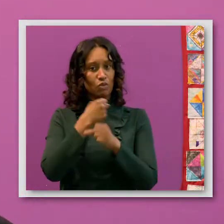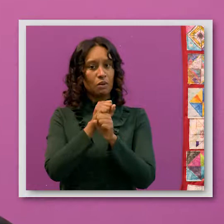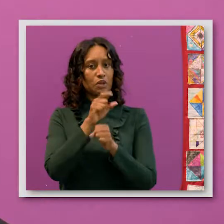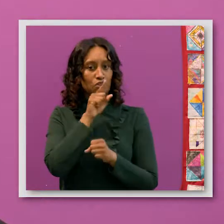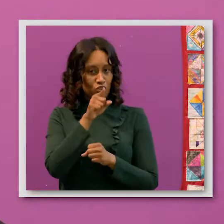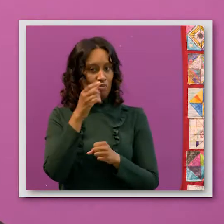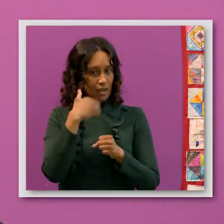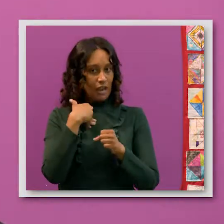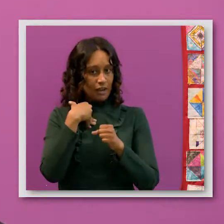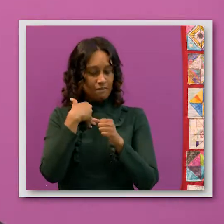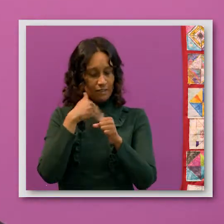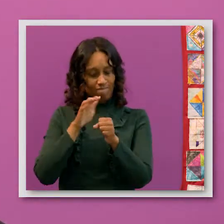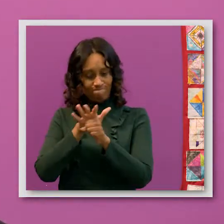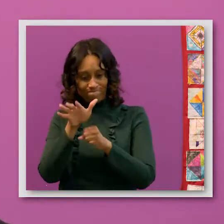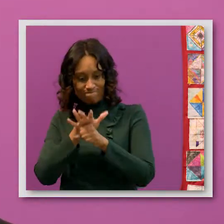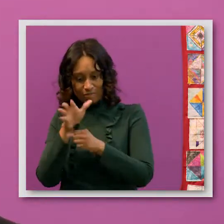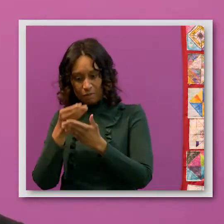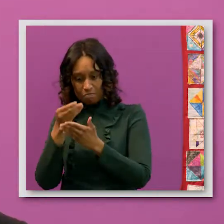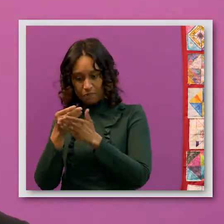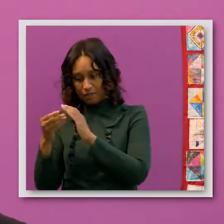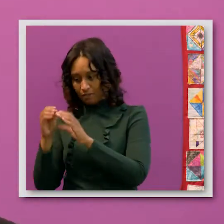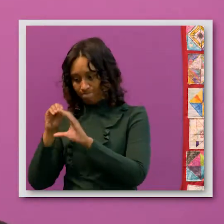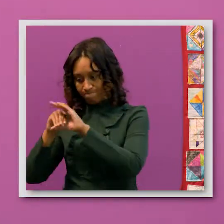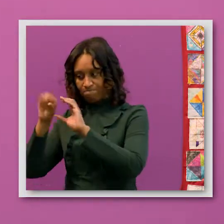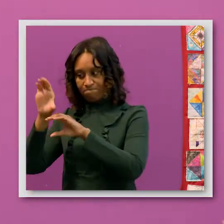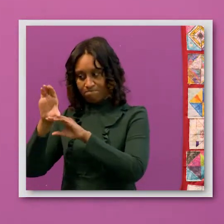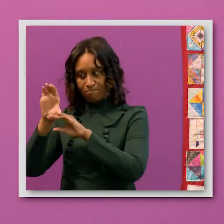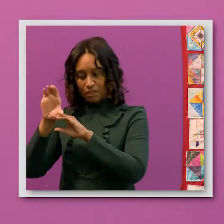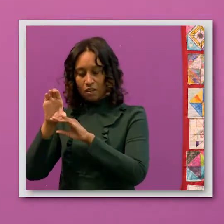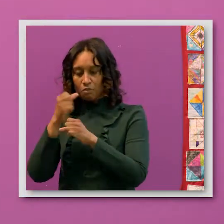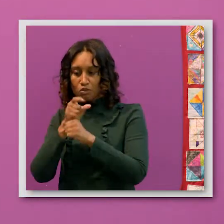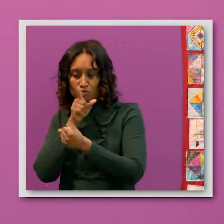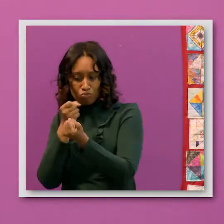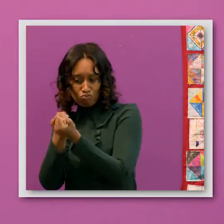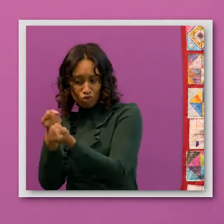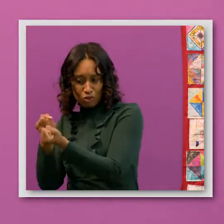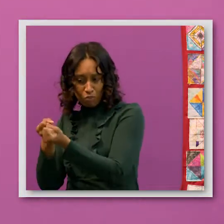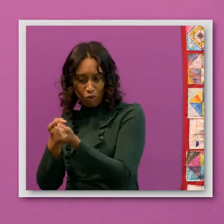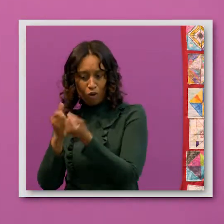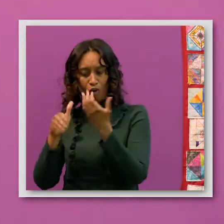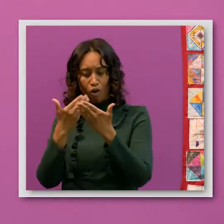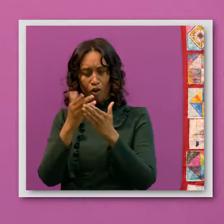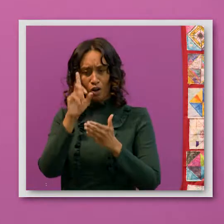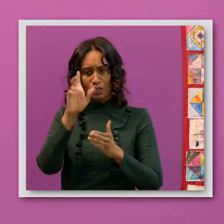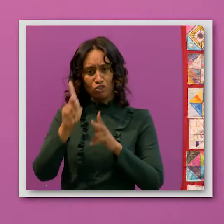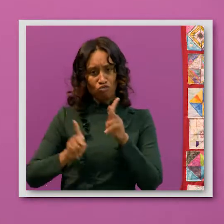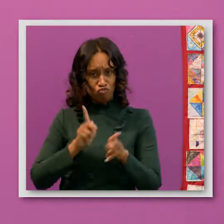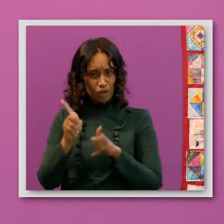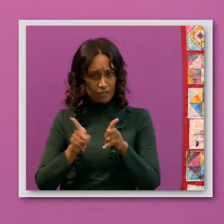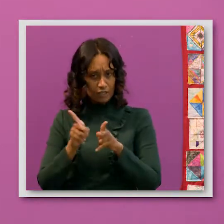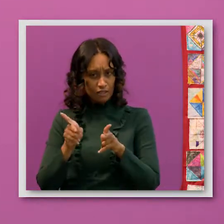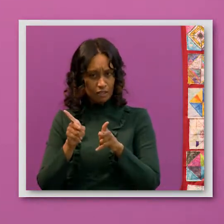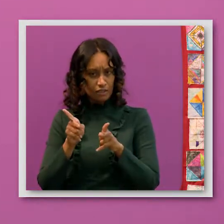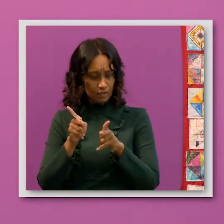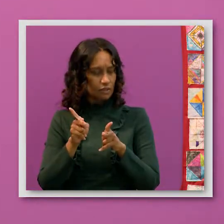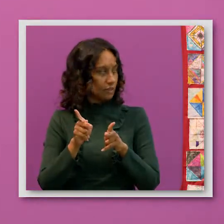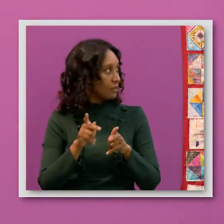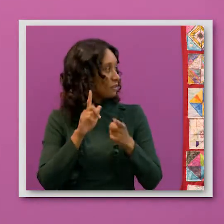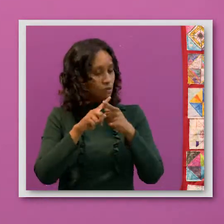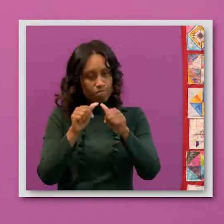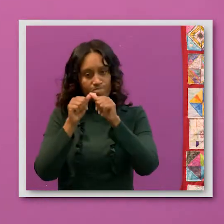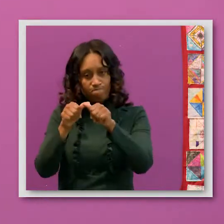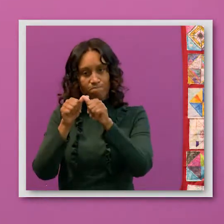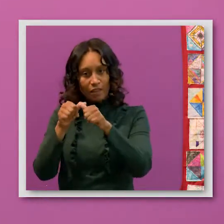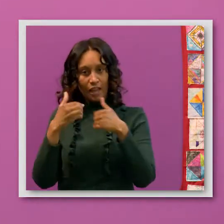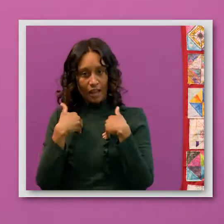net for residents and families of the District of Columbia, making sure there are supports to be able to get people on a sustainable path and be able